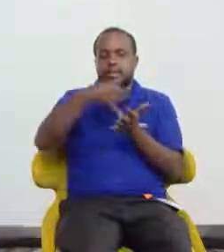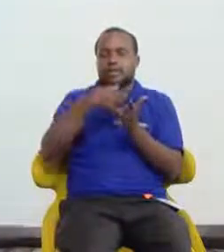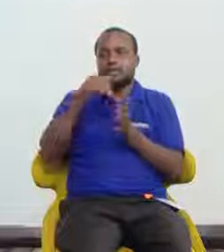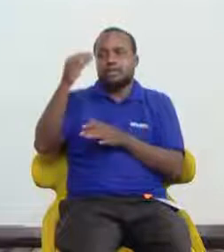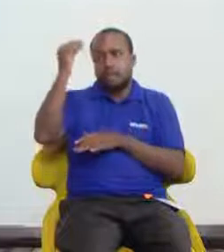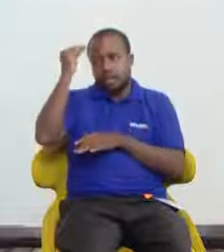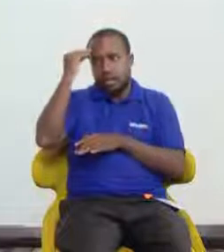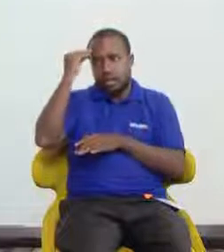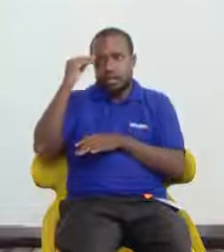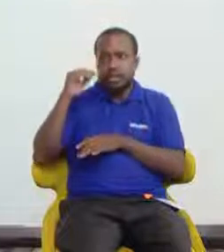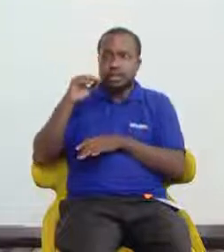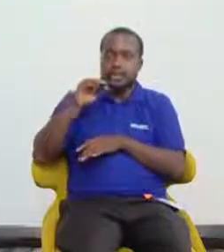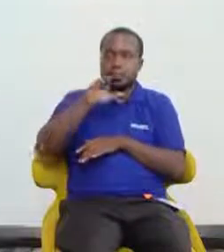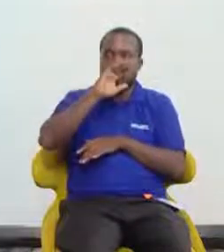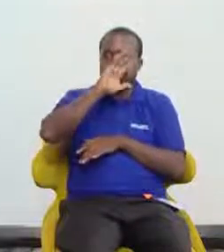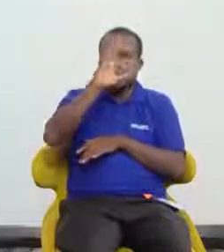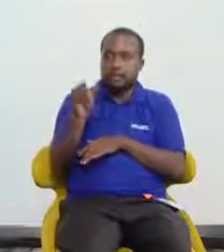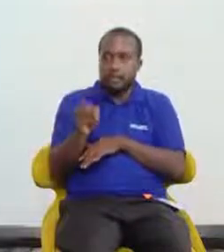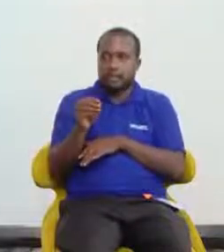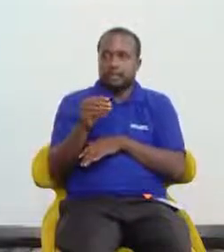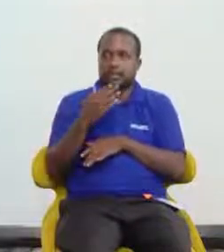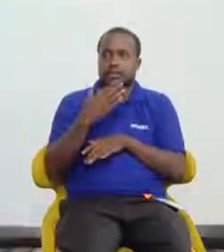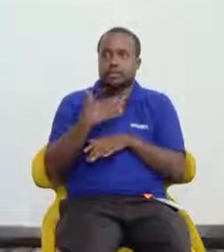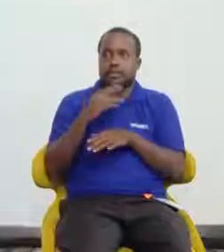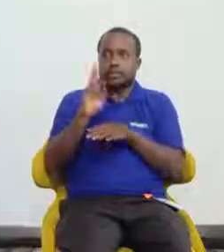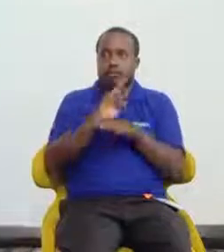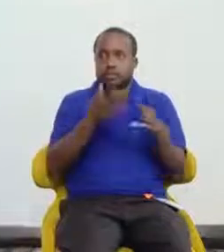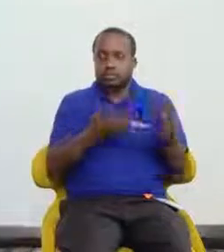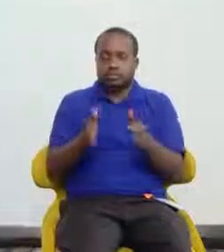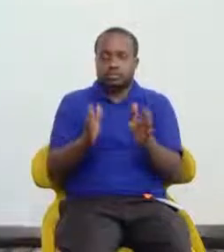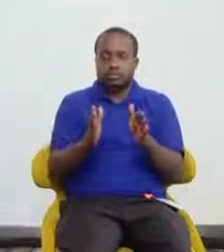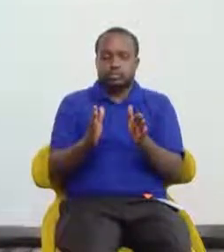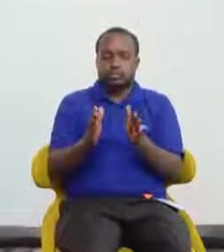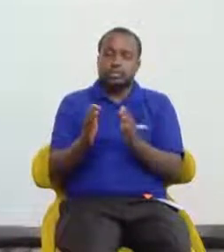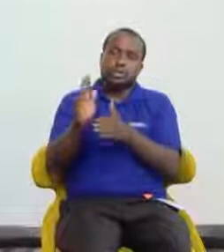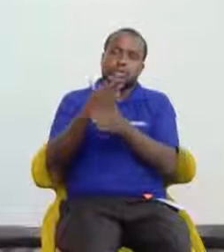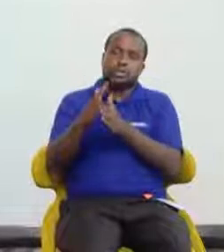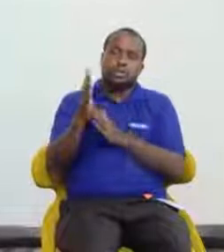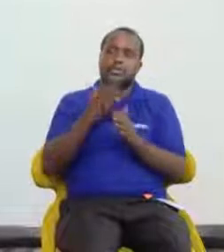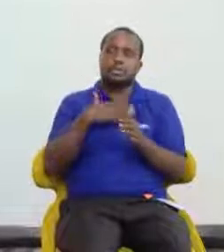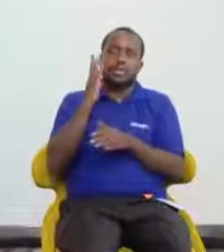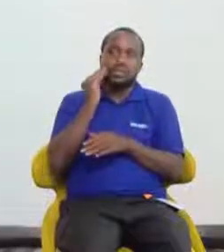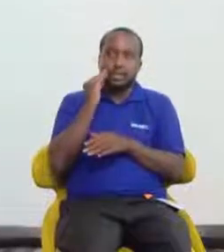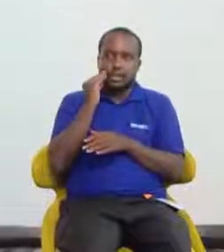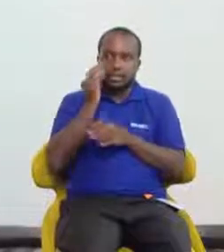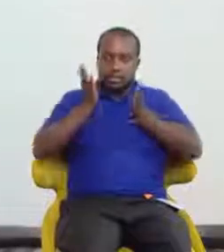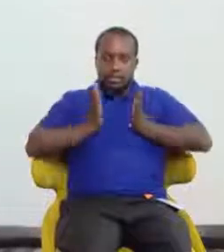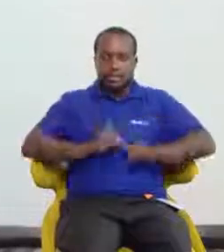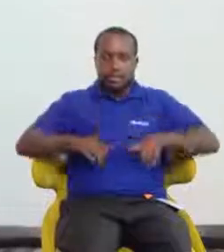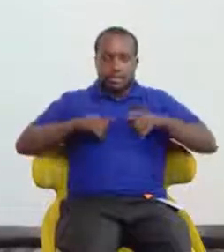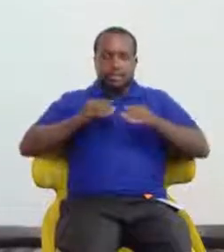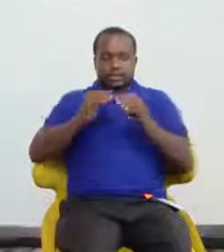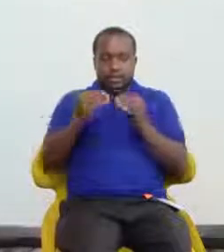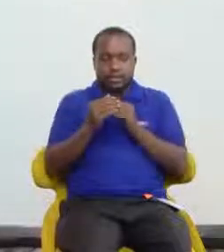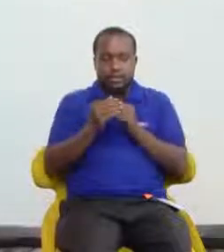in Africa. And I just want to use this opportunity, basically to share about my experience as a person living with disability. I didn't talk about,